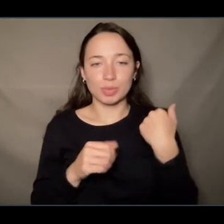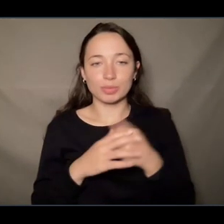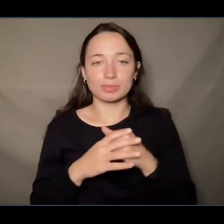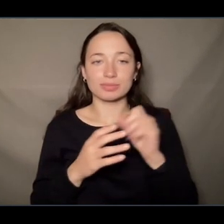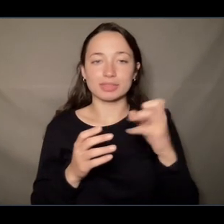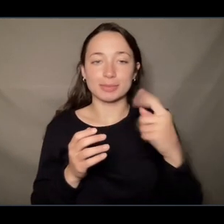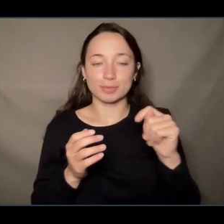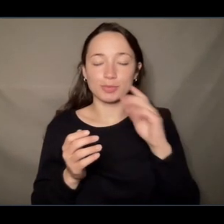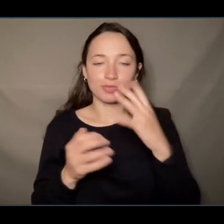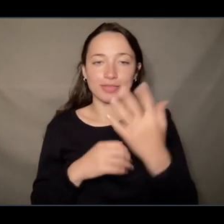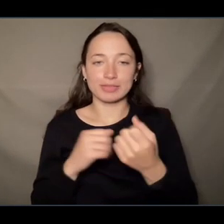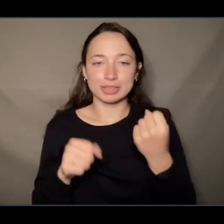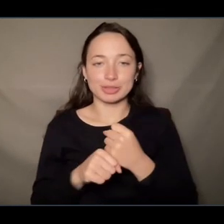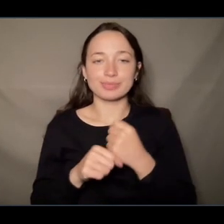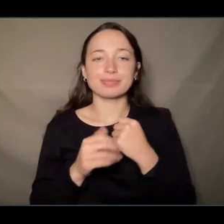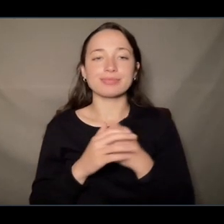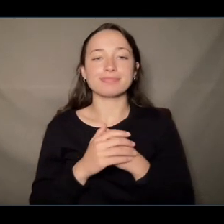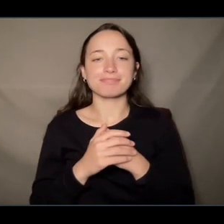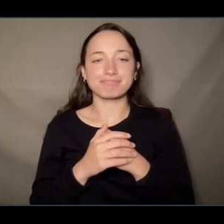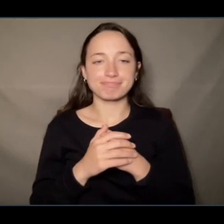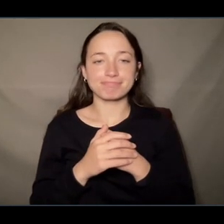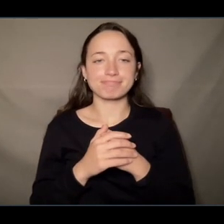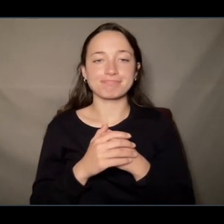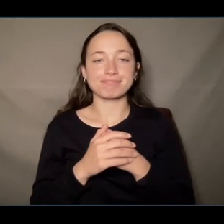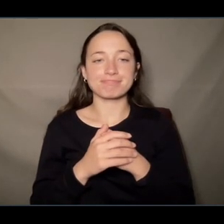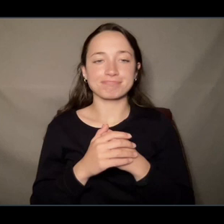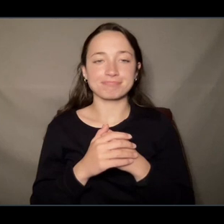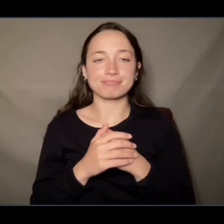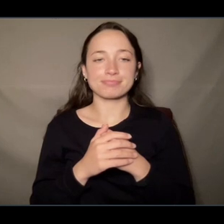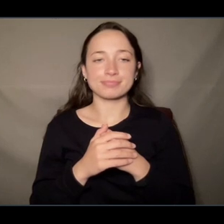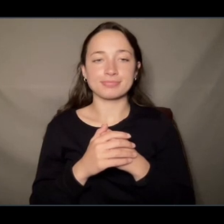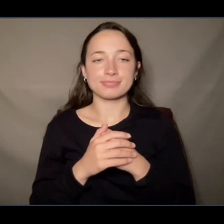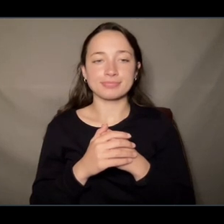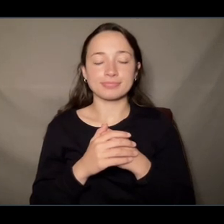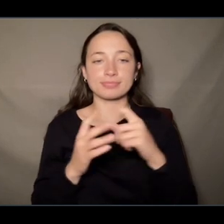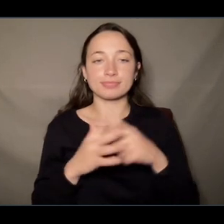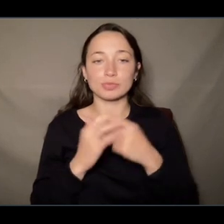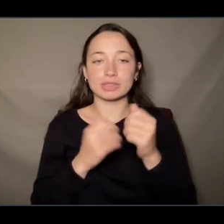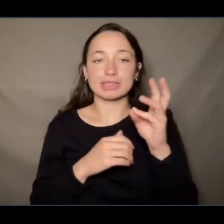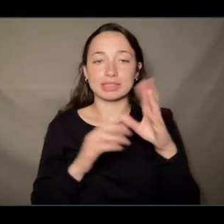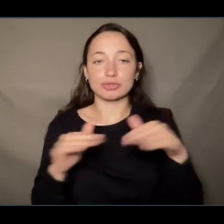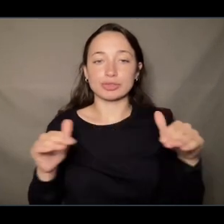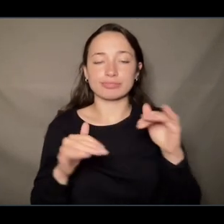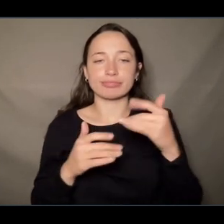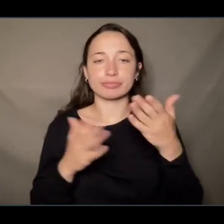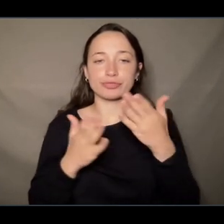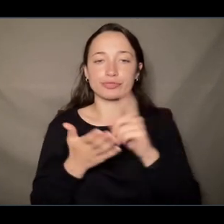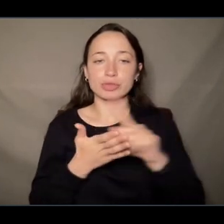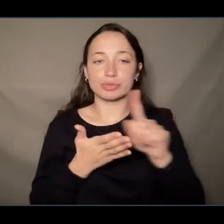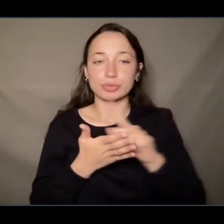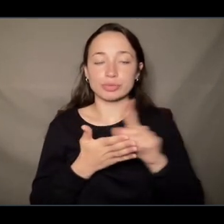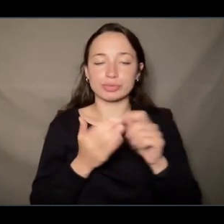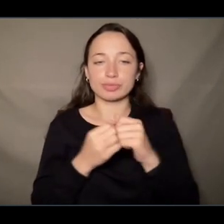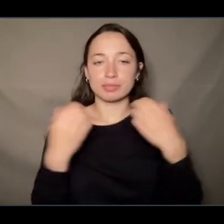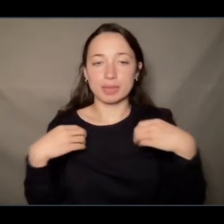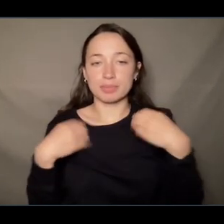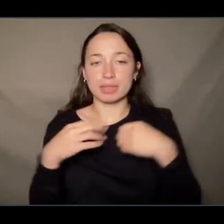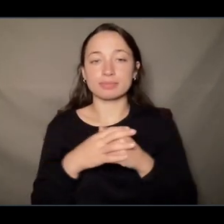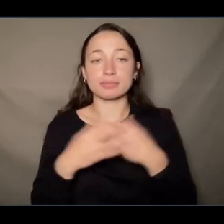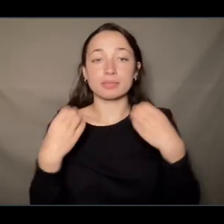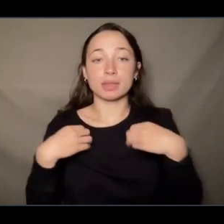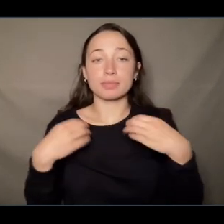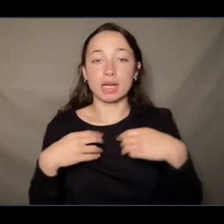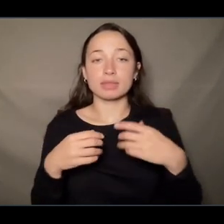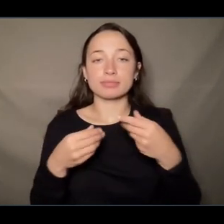almost 5 years ago. September will be 5 years. Started with six children that we